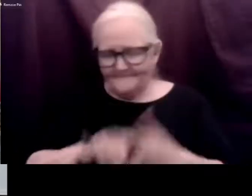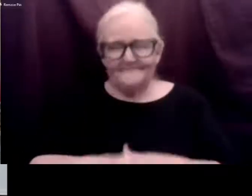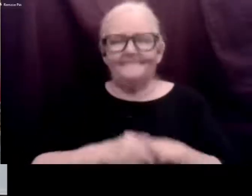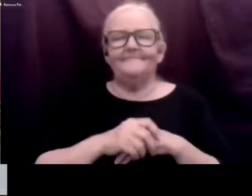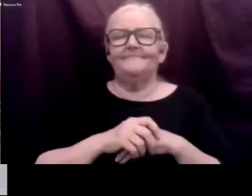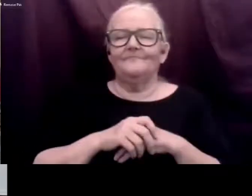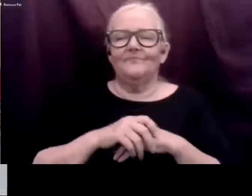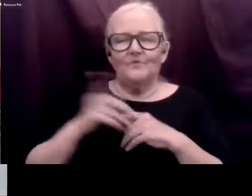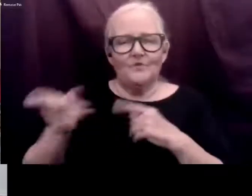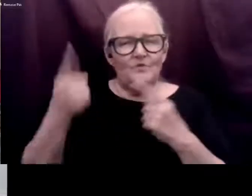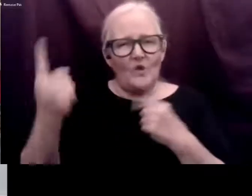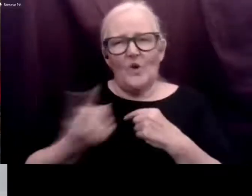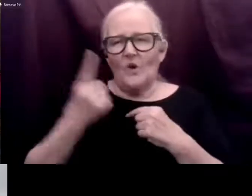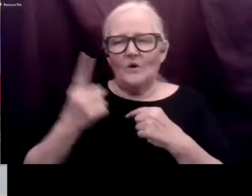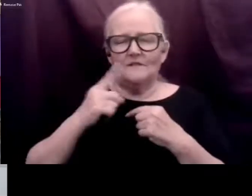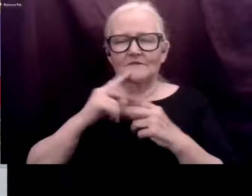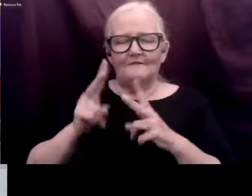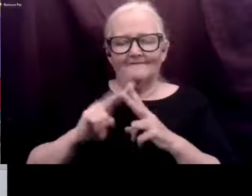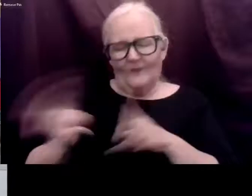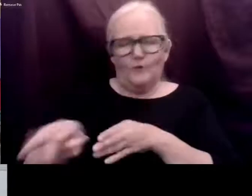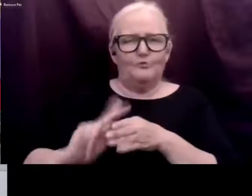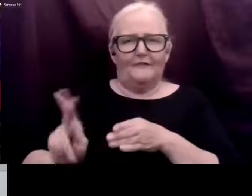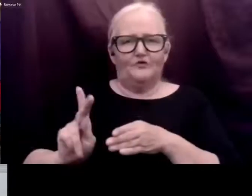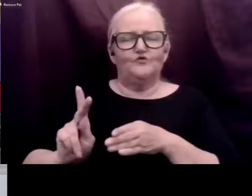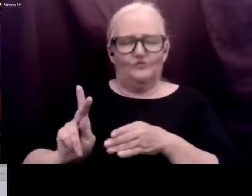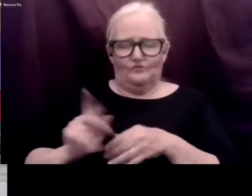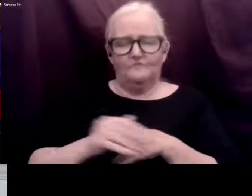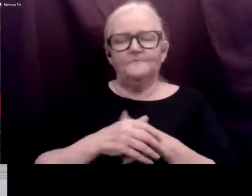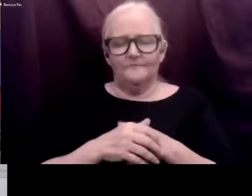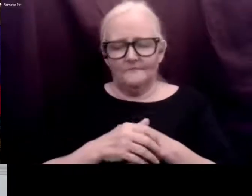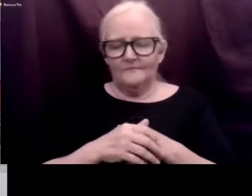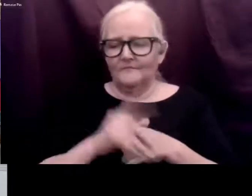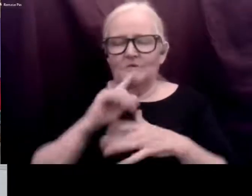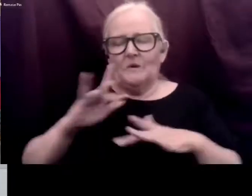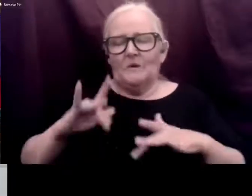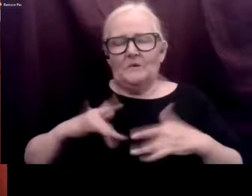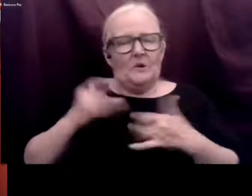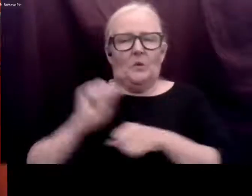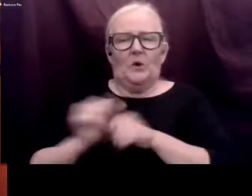professional and a delight to work with. Thank you so much.